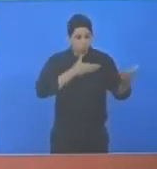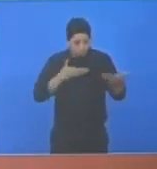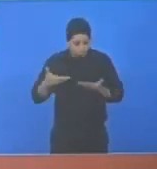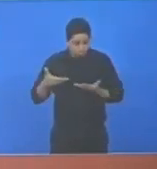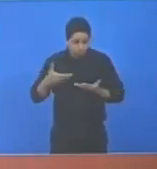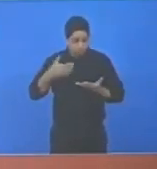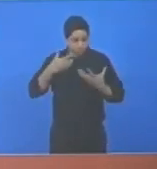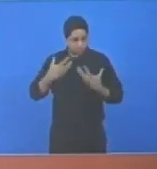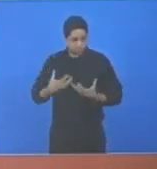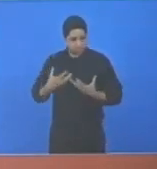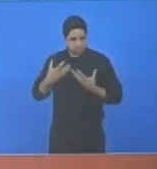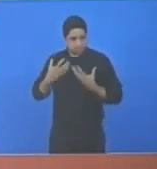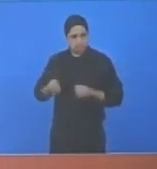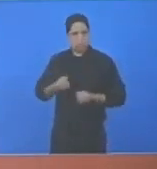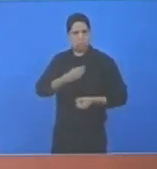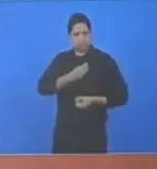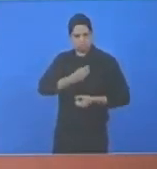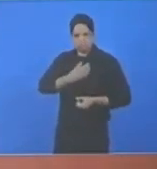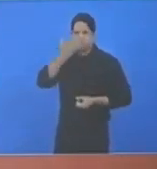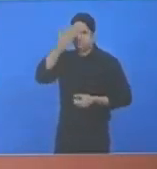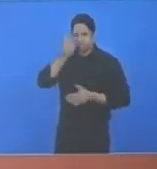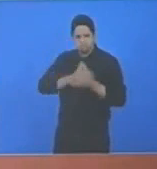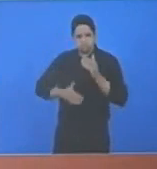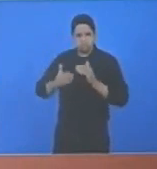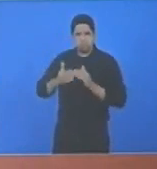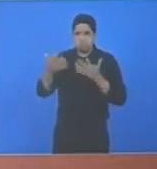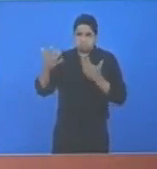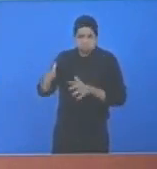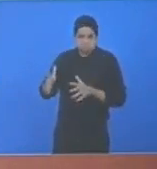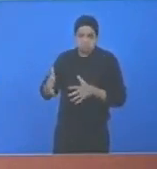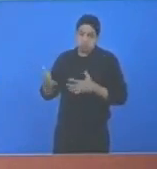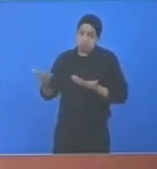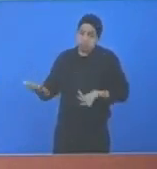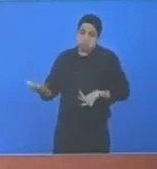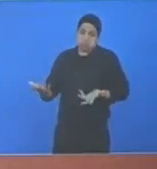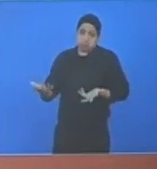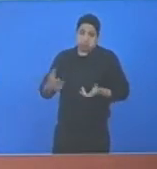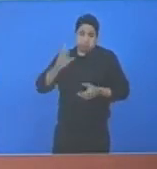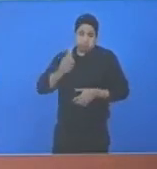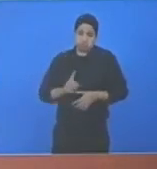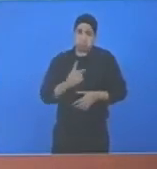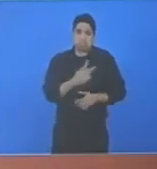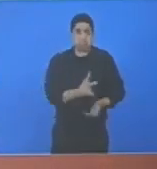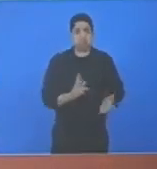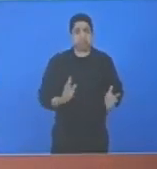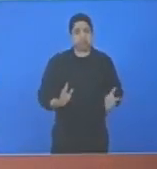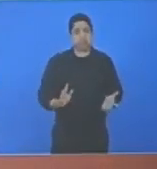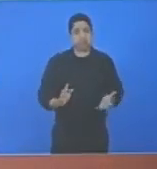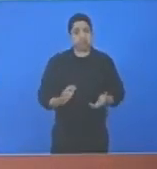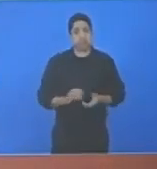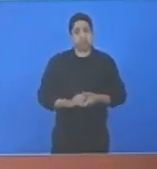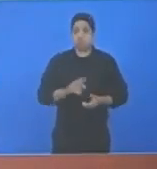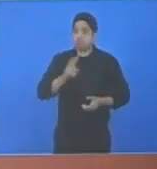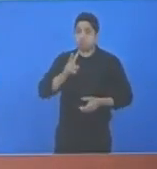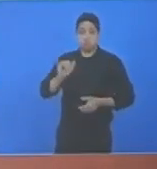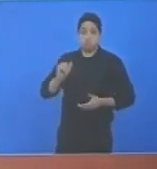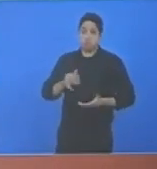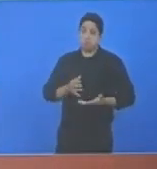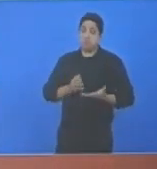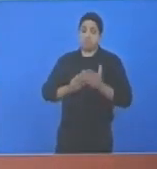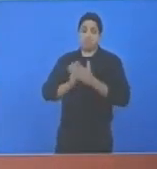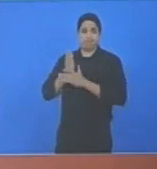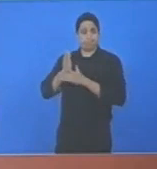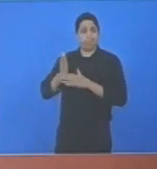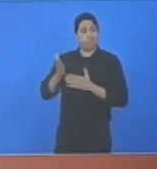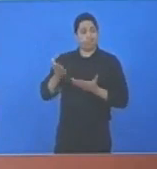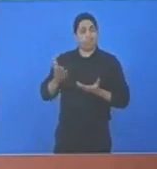for people that is invited, lived, knows everything, but is rejecting. So the word of God